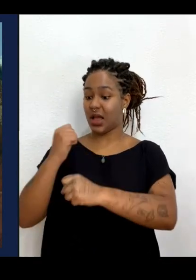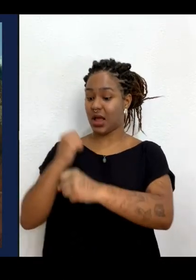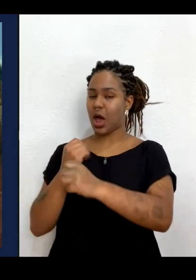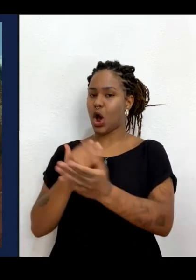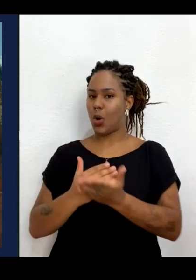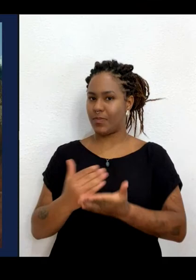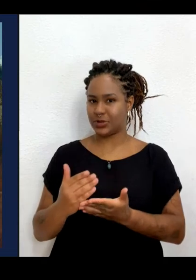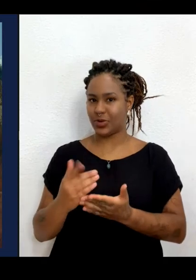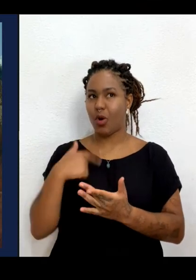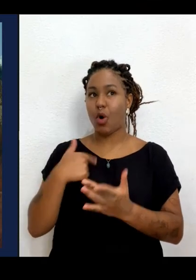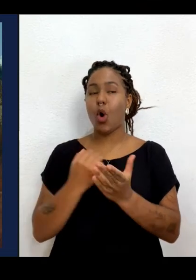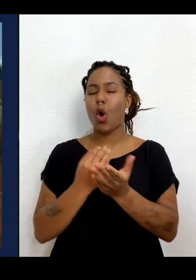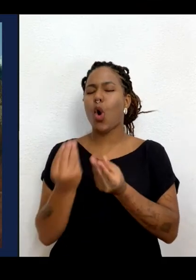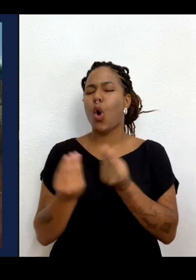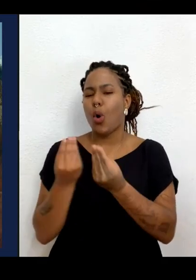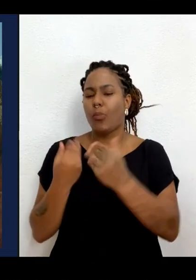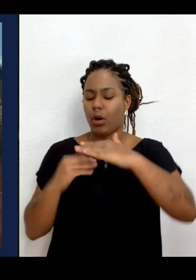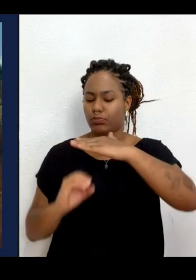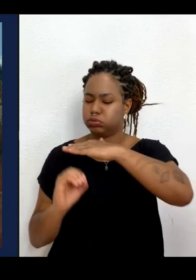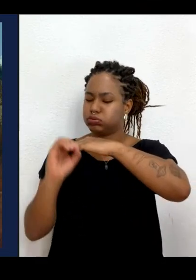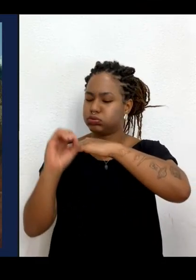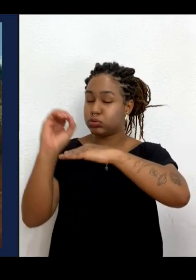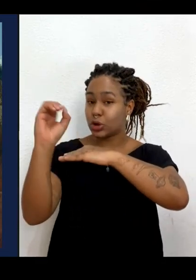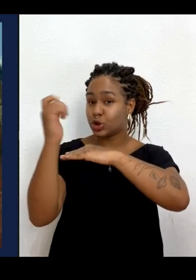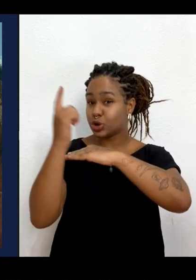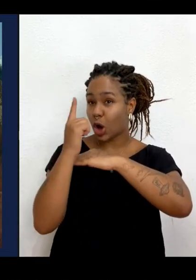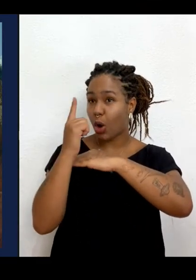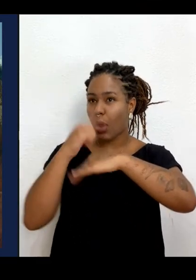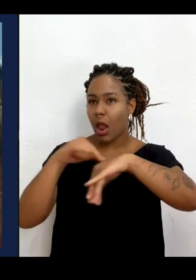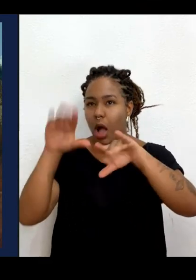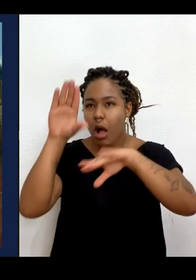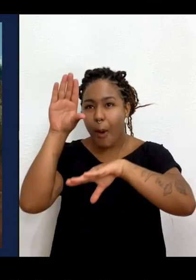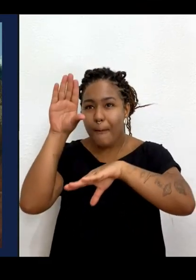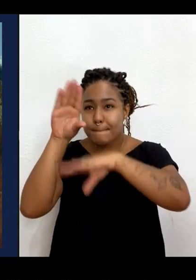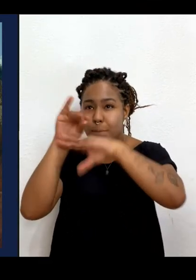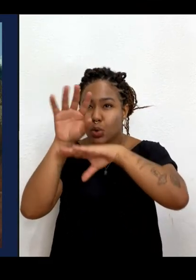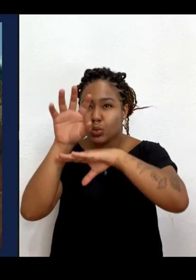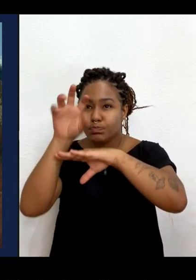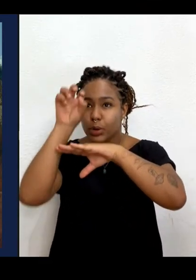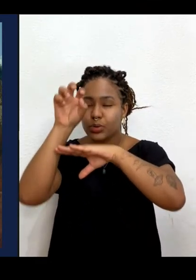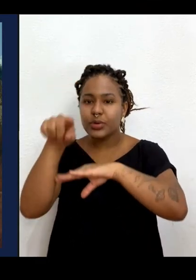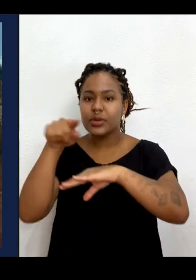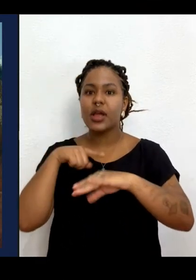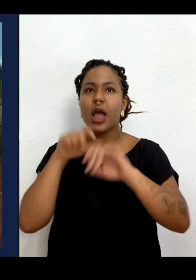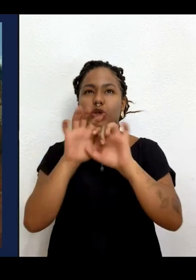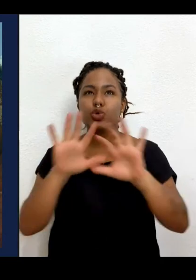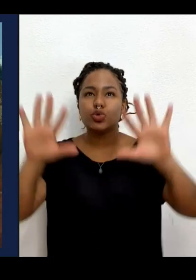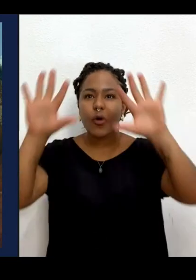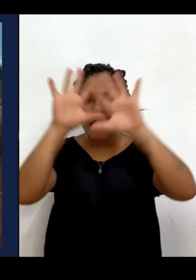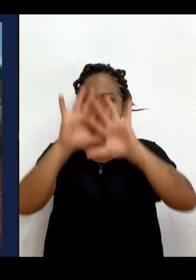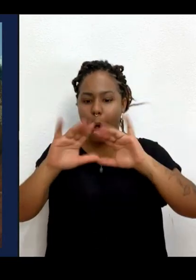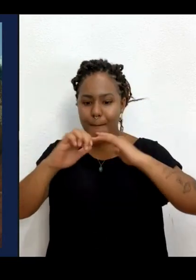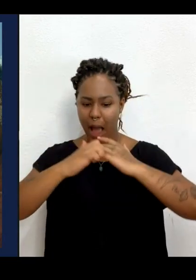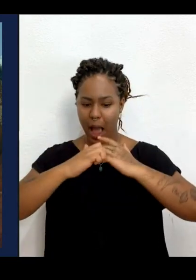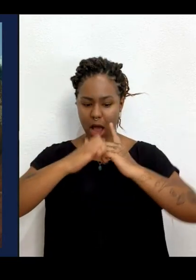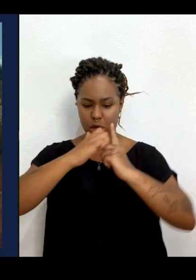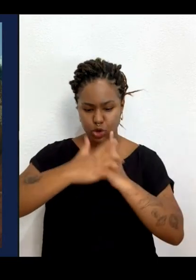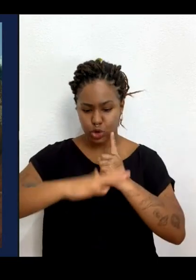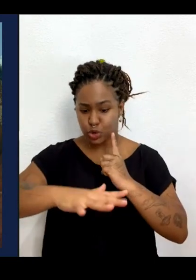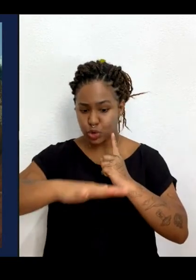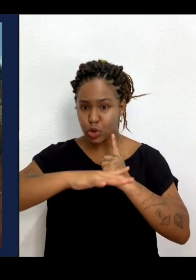that magical transformation of Shadows into form that happens every day Anew and every morning and it